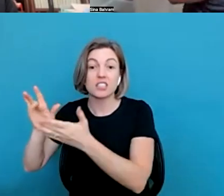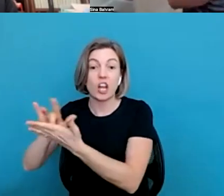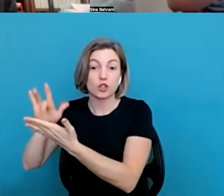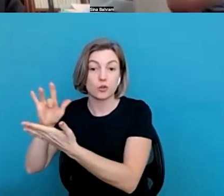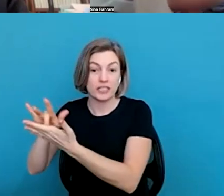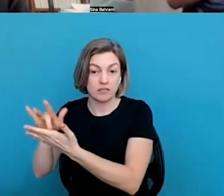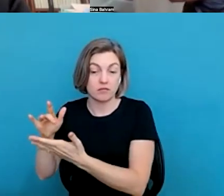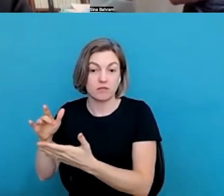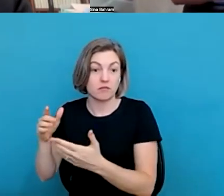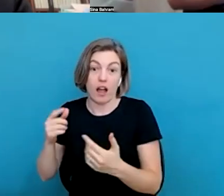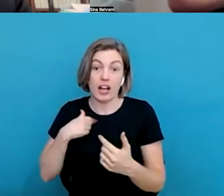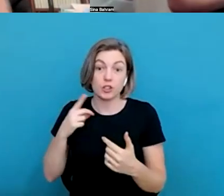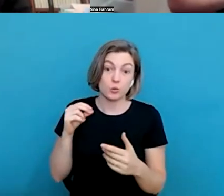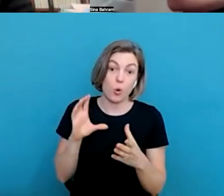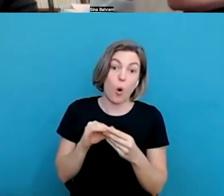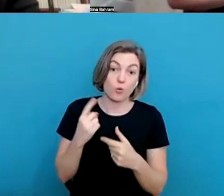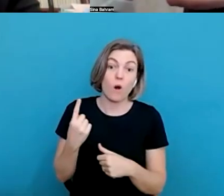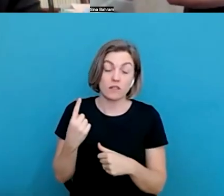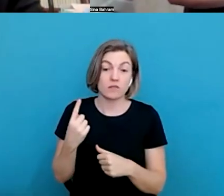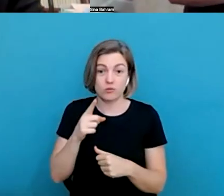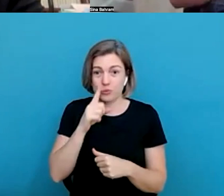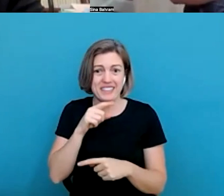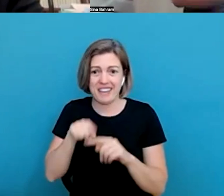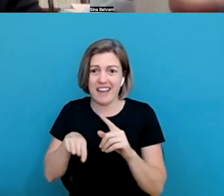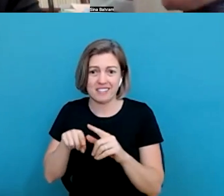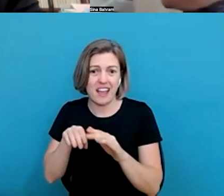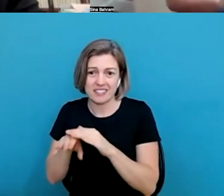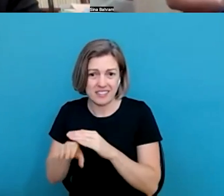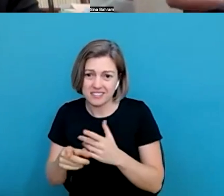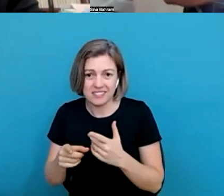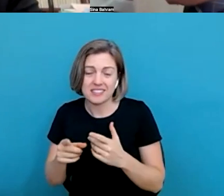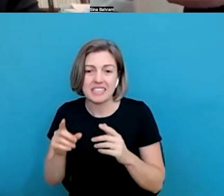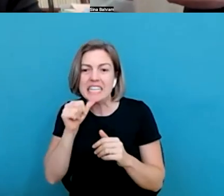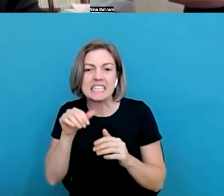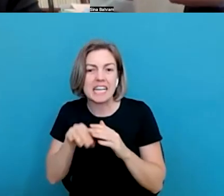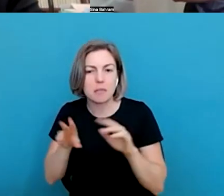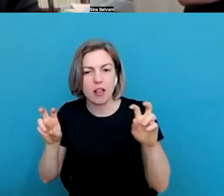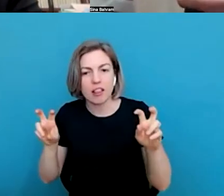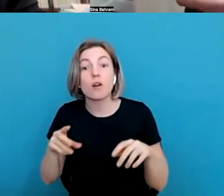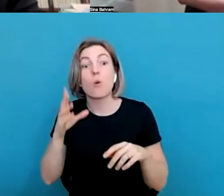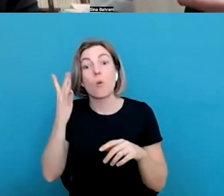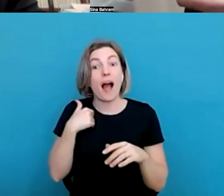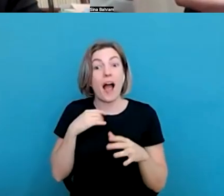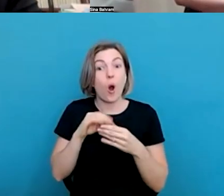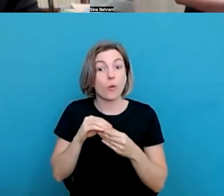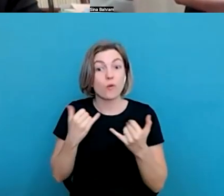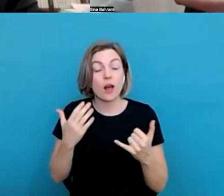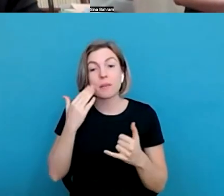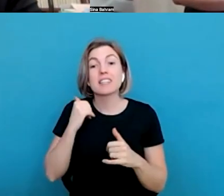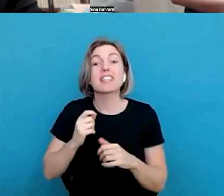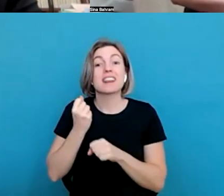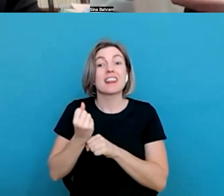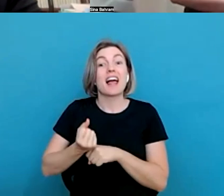actually own one, right? It's a pretty inaccessible device. The reason I own one today in 2023 and 2022 is when I bought it,